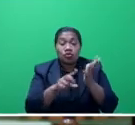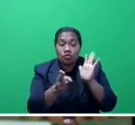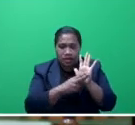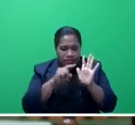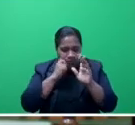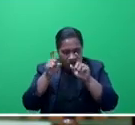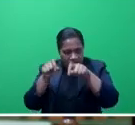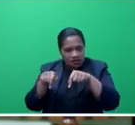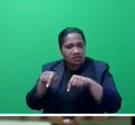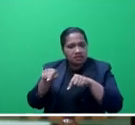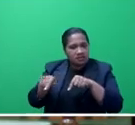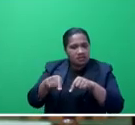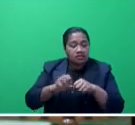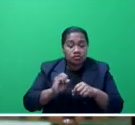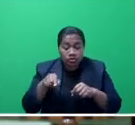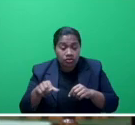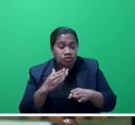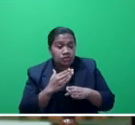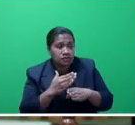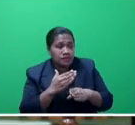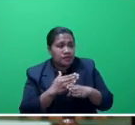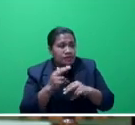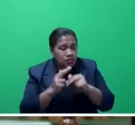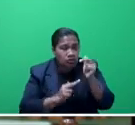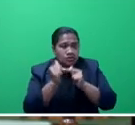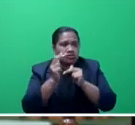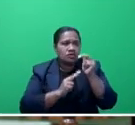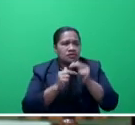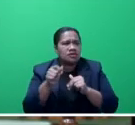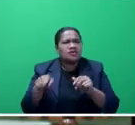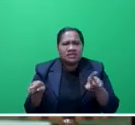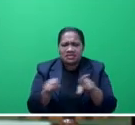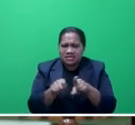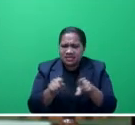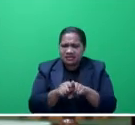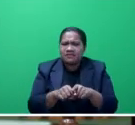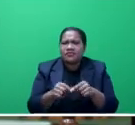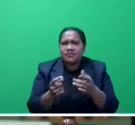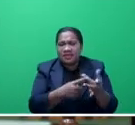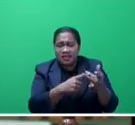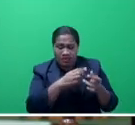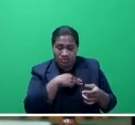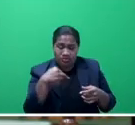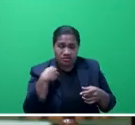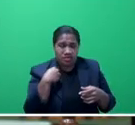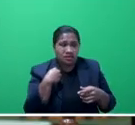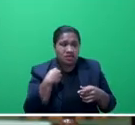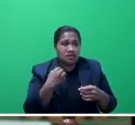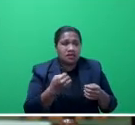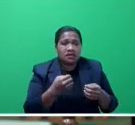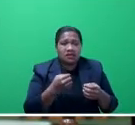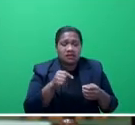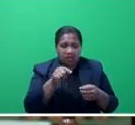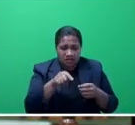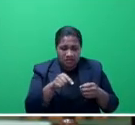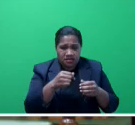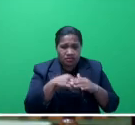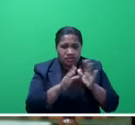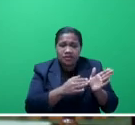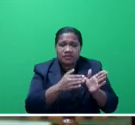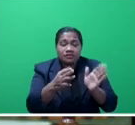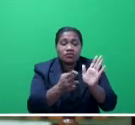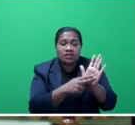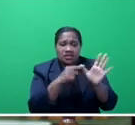in construction and will be similar to a couple of the ministries that will be moved out to the Nasinu corridor, including the Ministry of Education and Women and